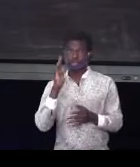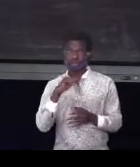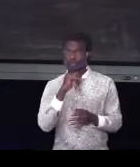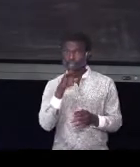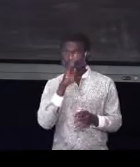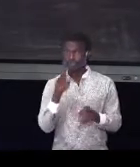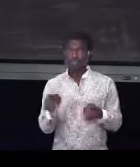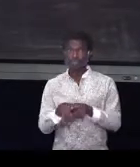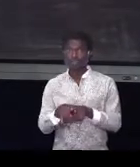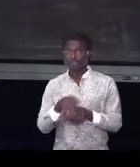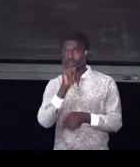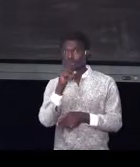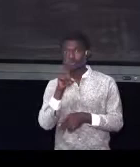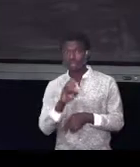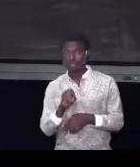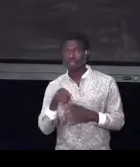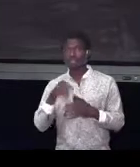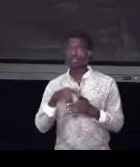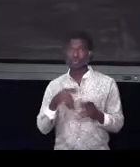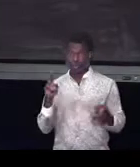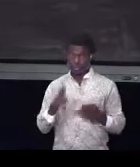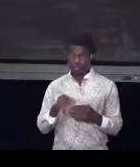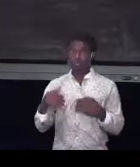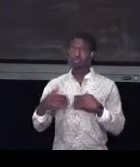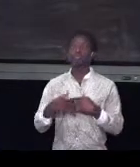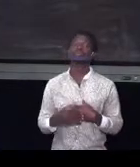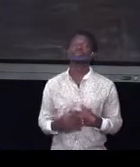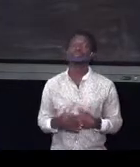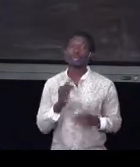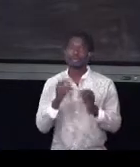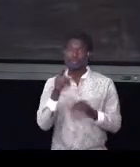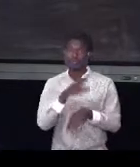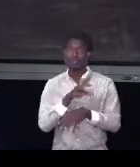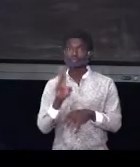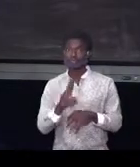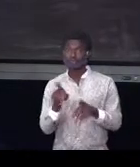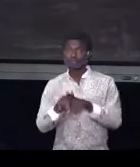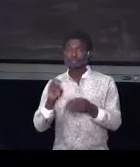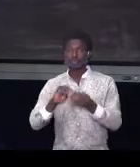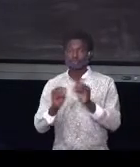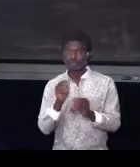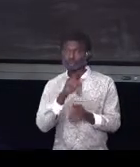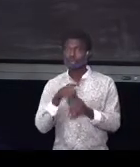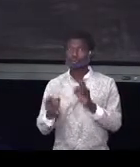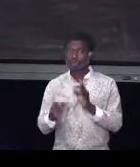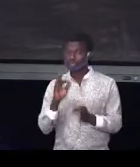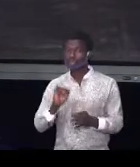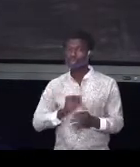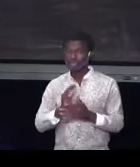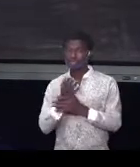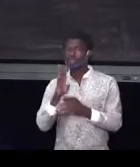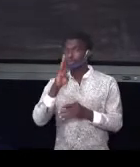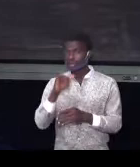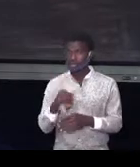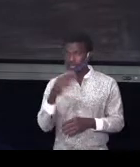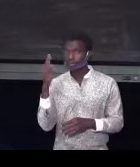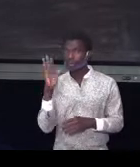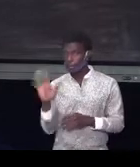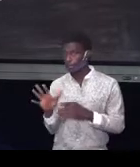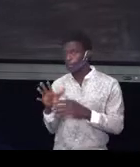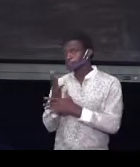the same size. You will not be able to reduce it back to this. But from here, if I divide by